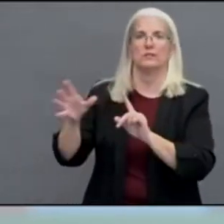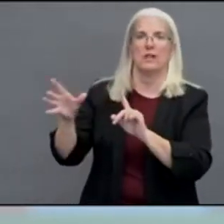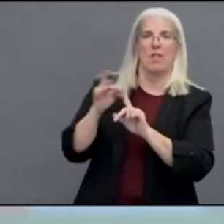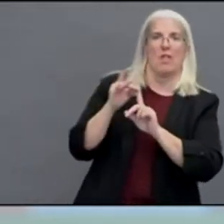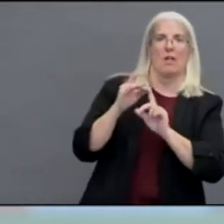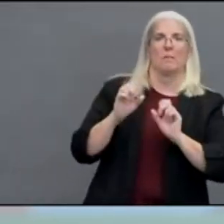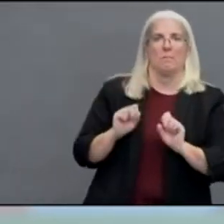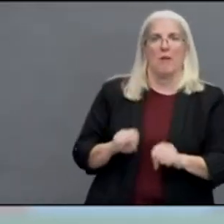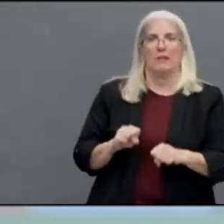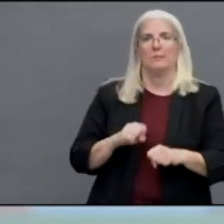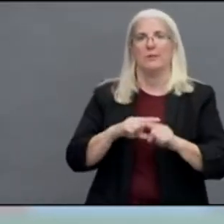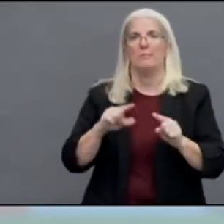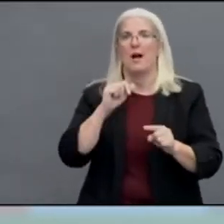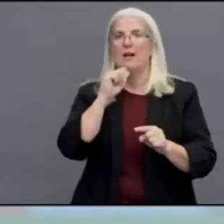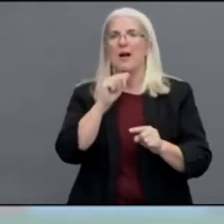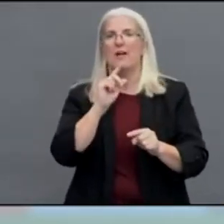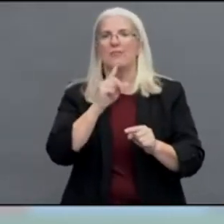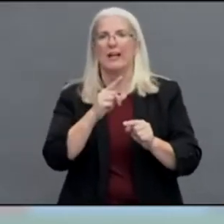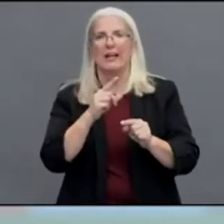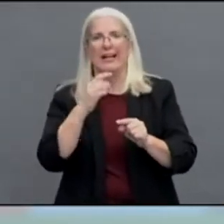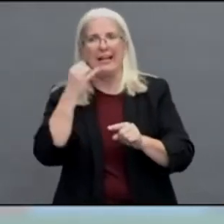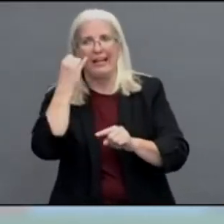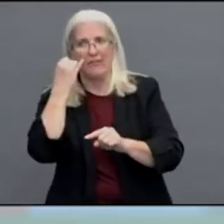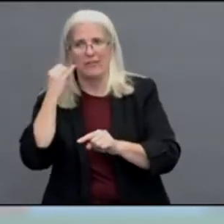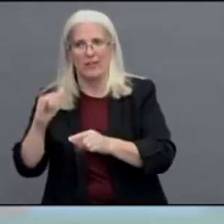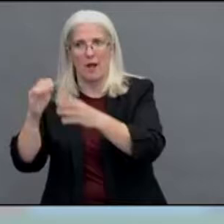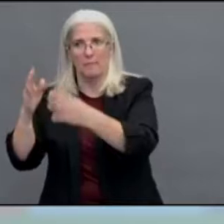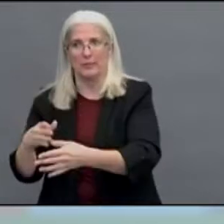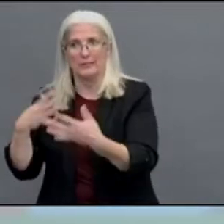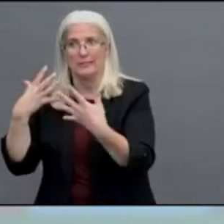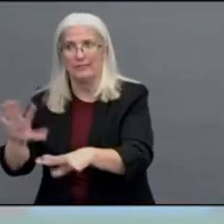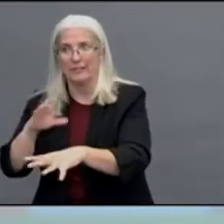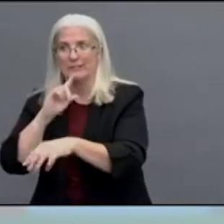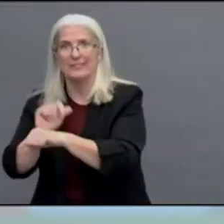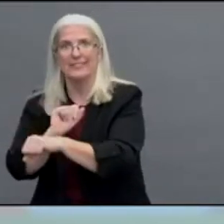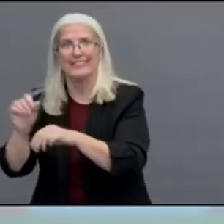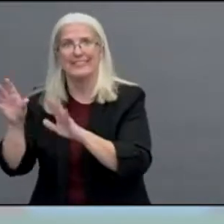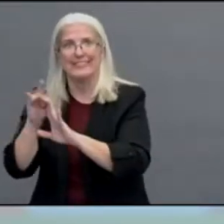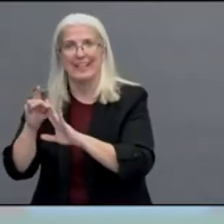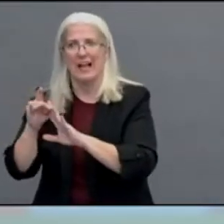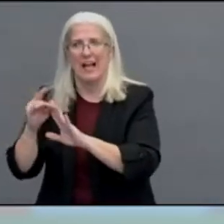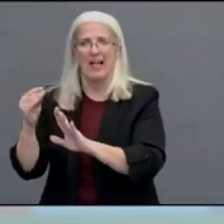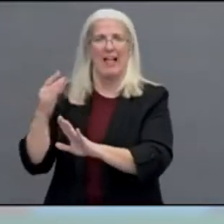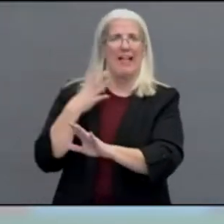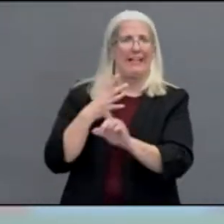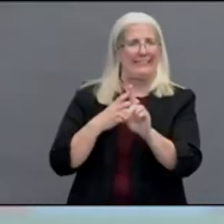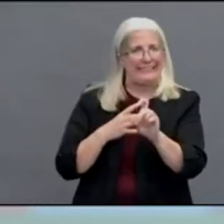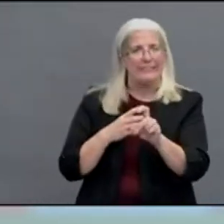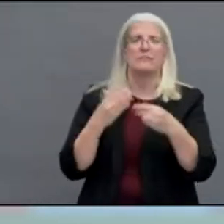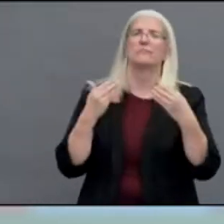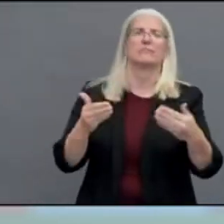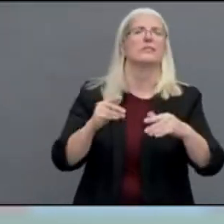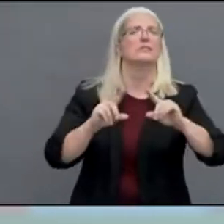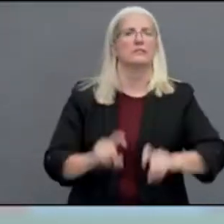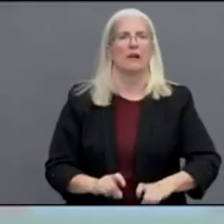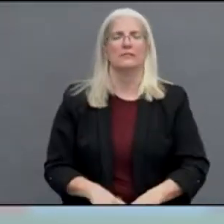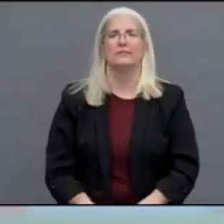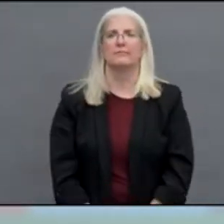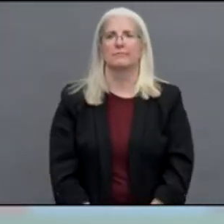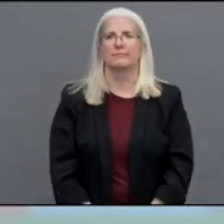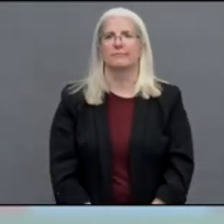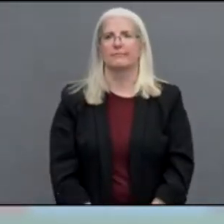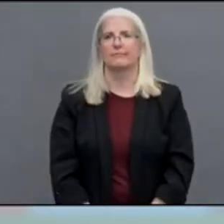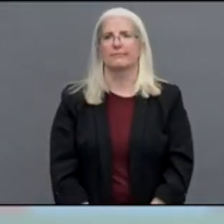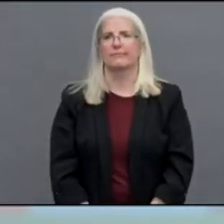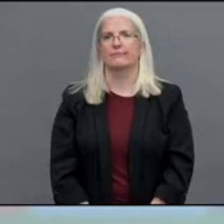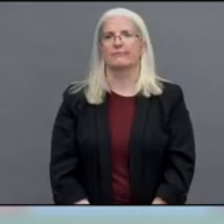whether someone has been exposed to a person who tested positive for COVID-19. So we really